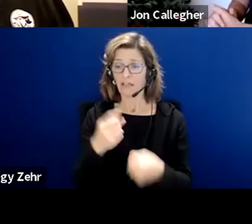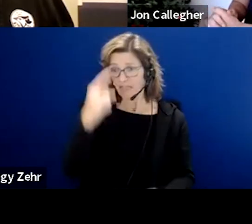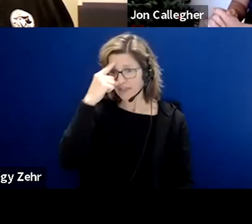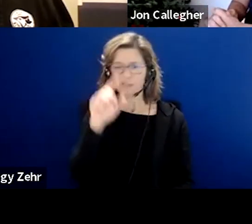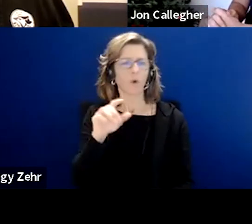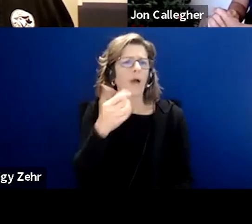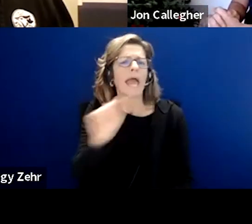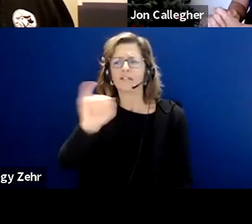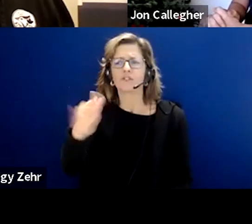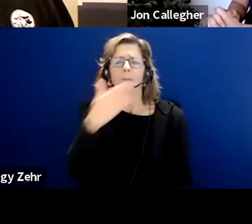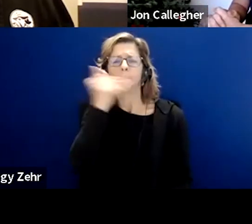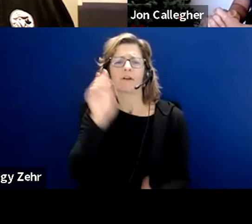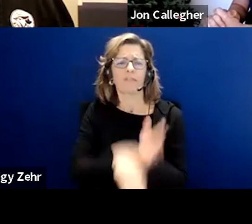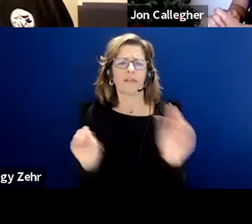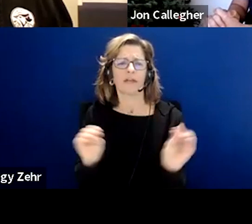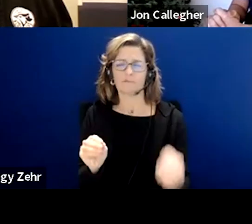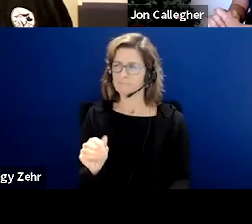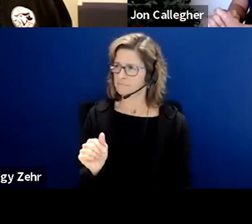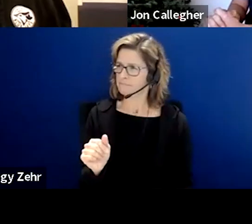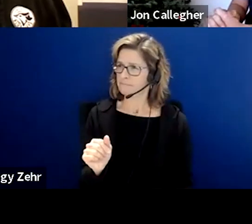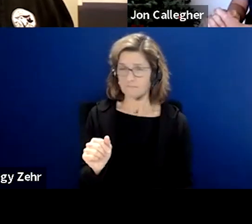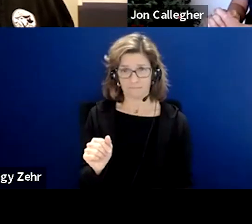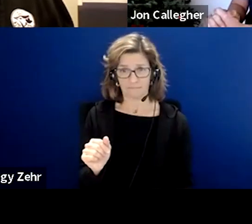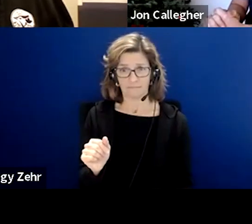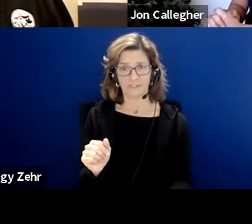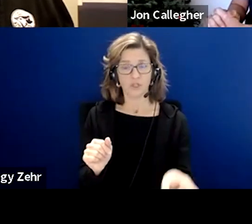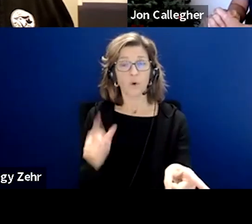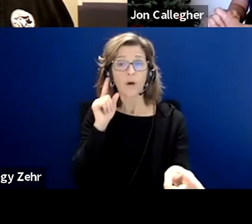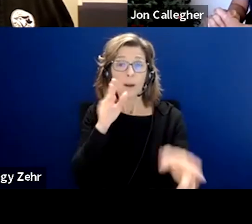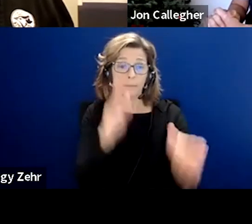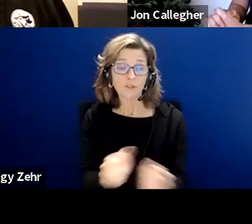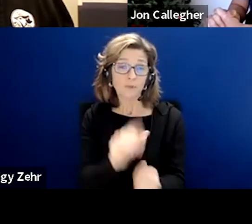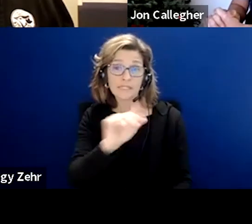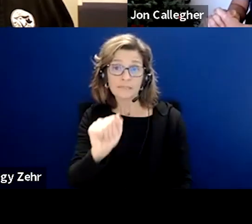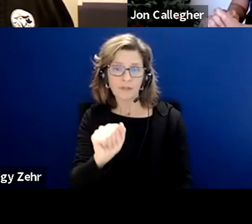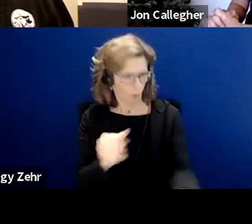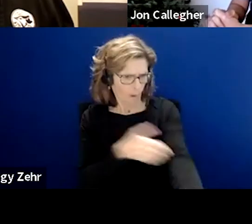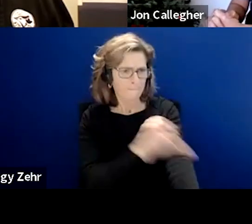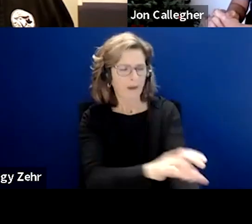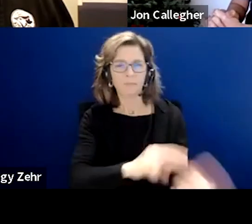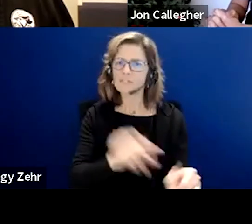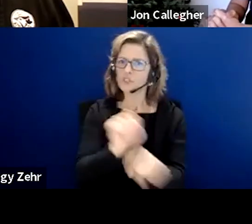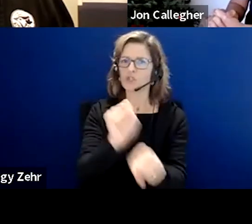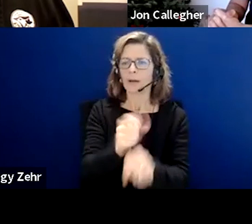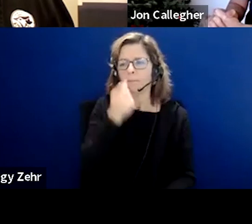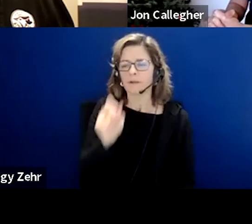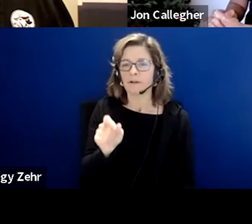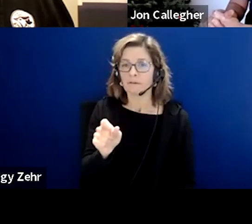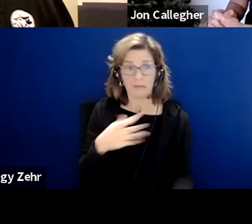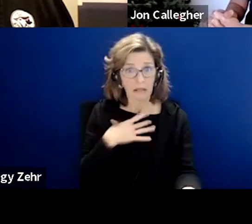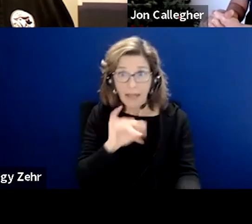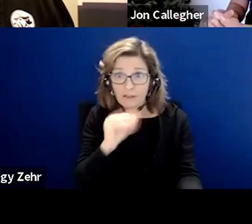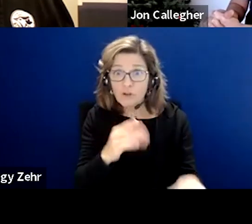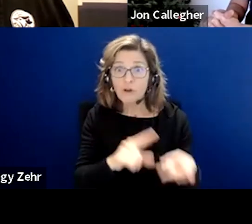internalized, well, what's it mean for a person with a disability to be empowered? Does that mean they have a job? And if persons with disabilities